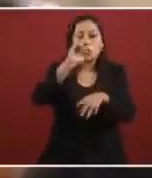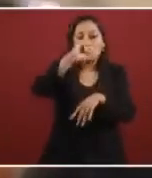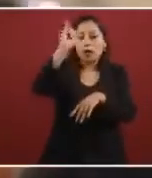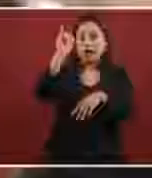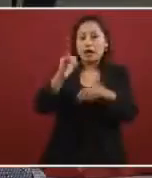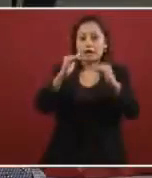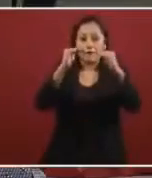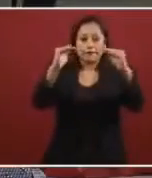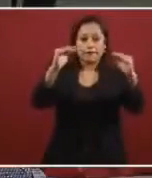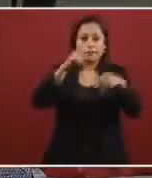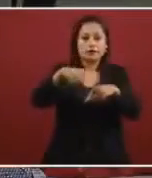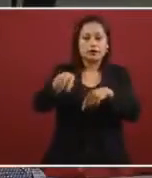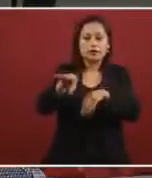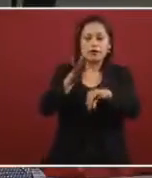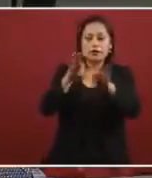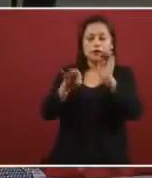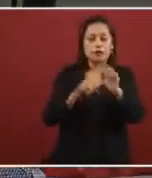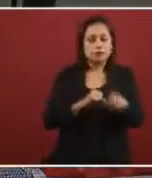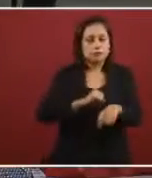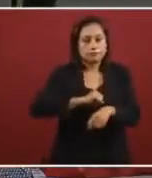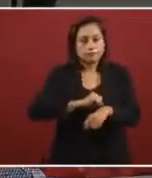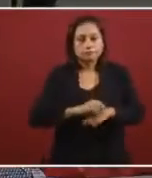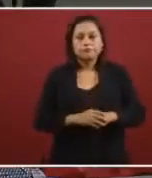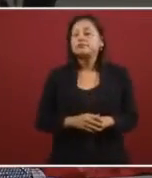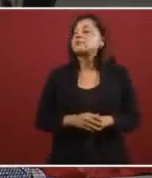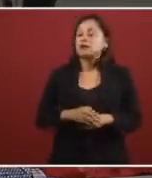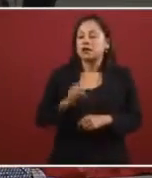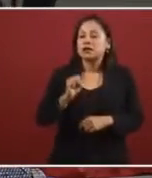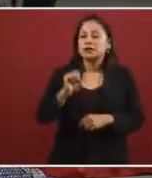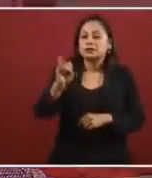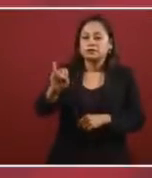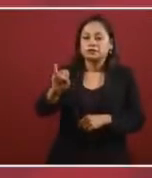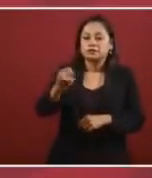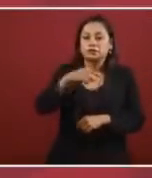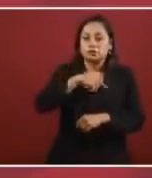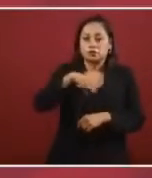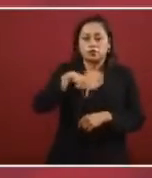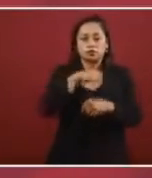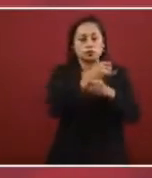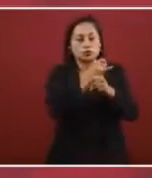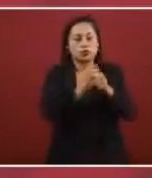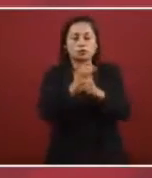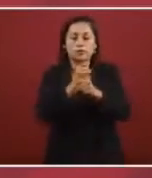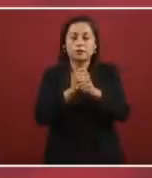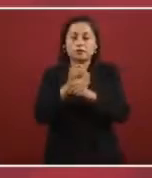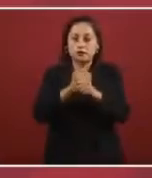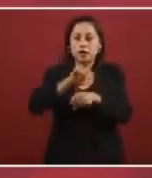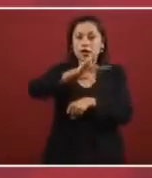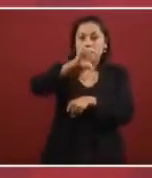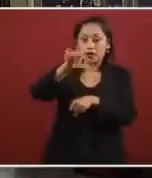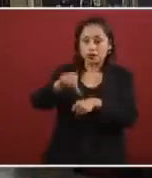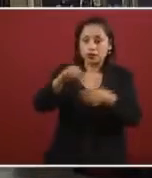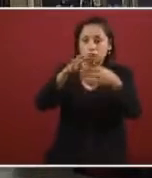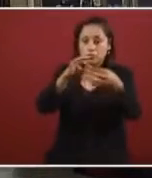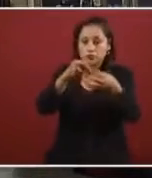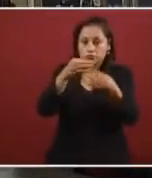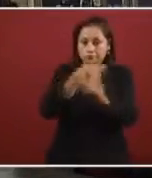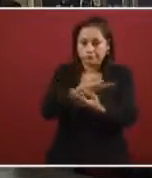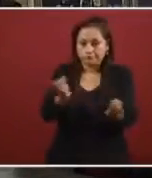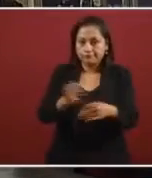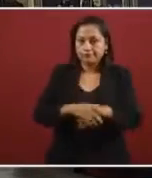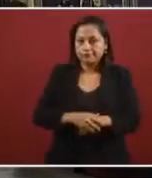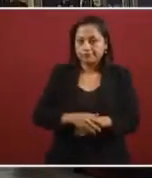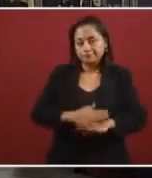Sí. Mr. Vamos President. a investigar. We'll investigate that, Te informamos. and we'll Y les inform you, informamos a todos. and we will inform everyone. Ese